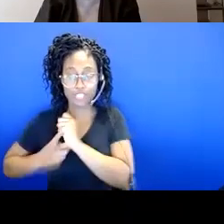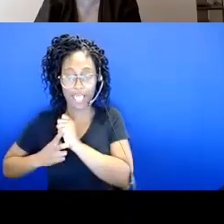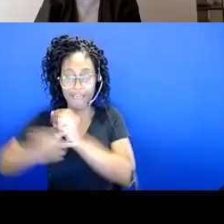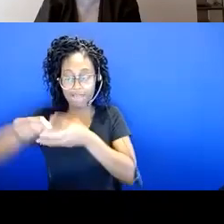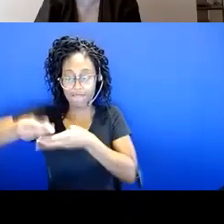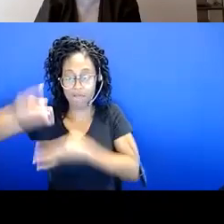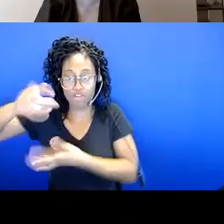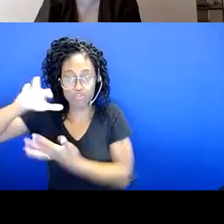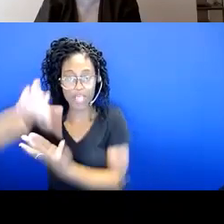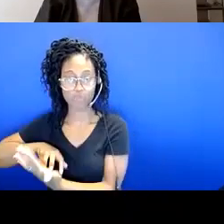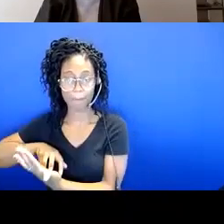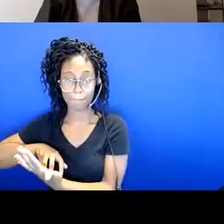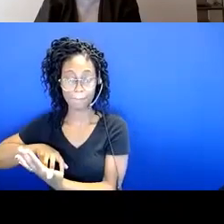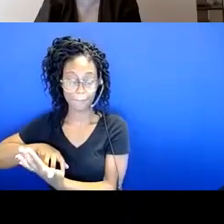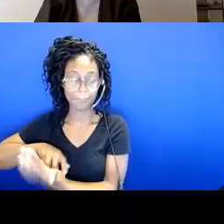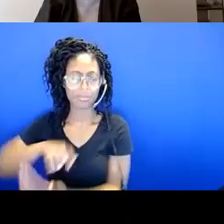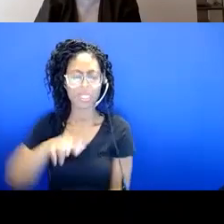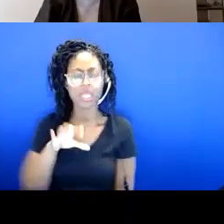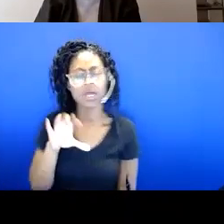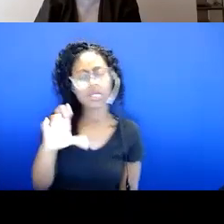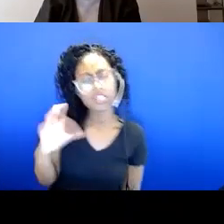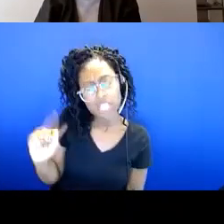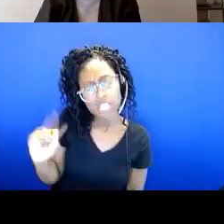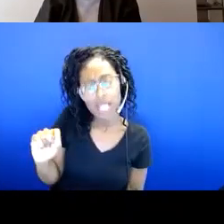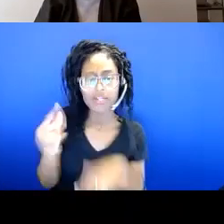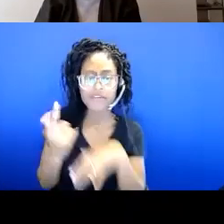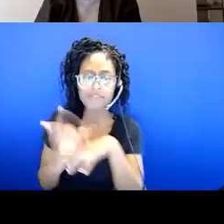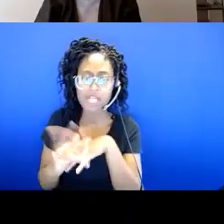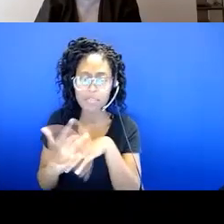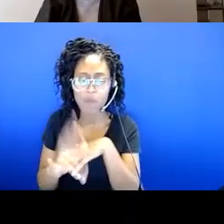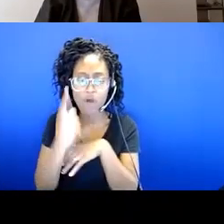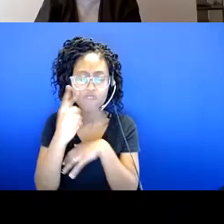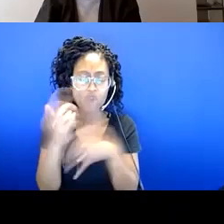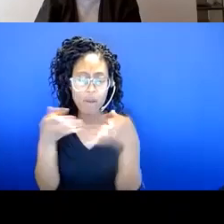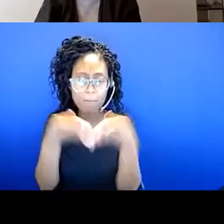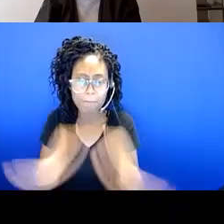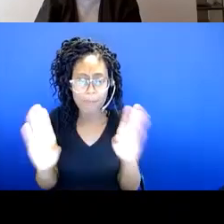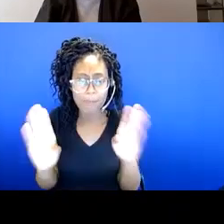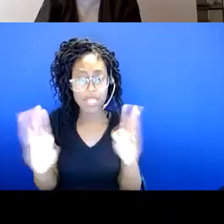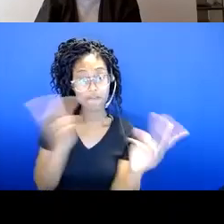Would the chats be available for public viewing after the fact?